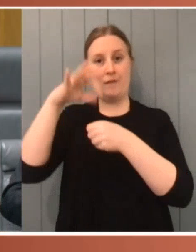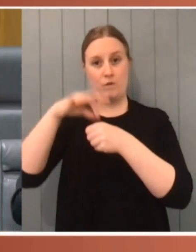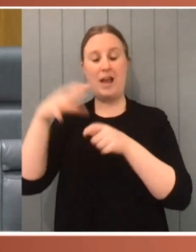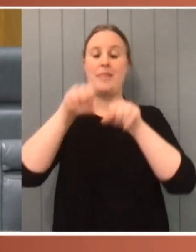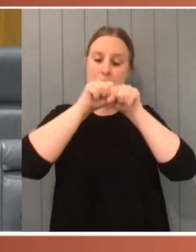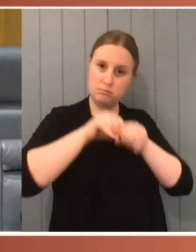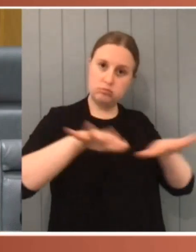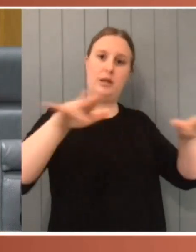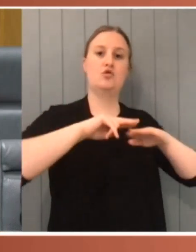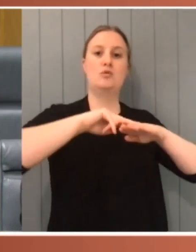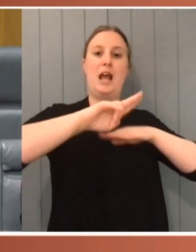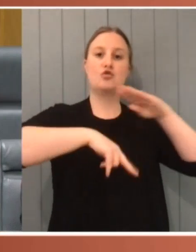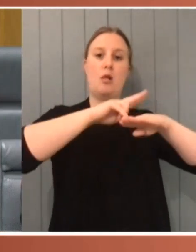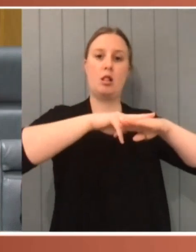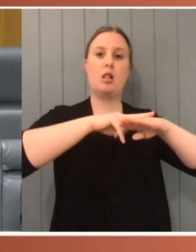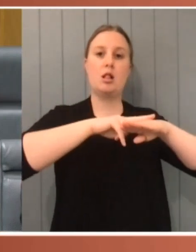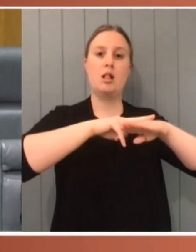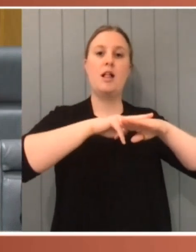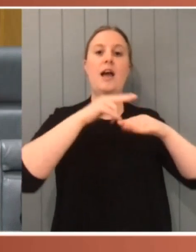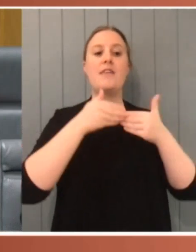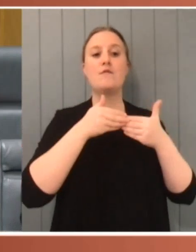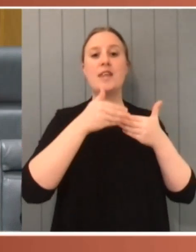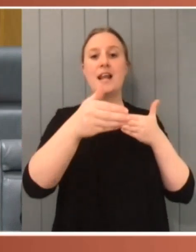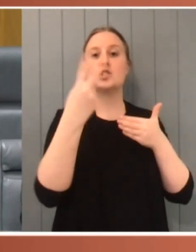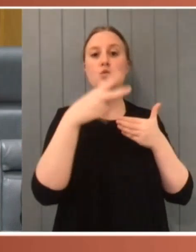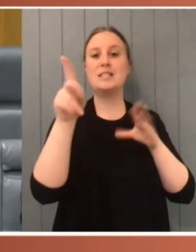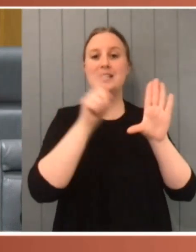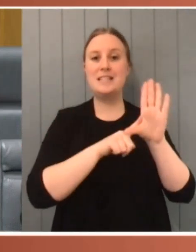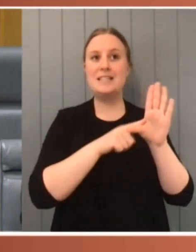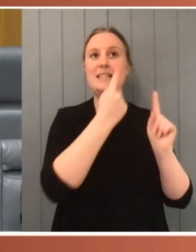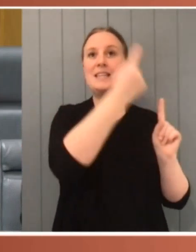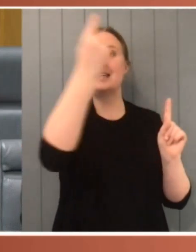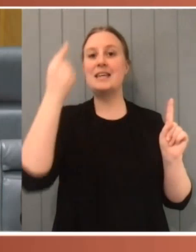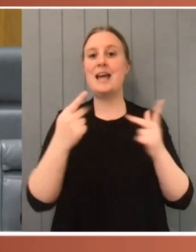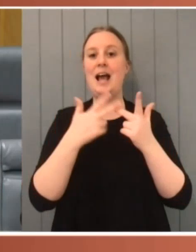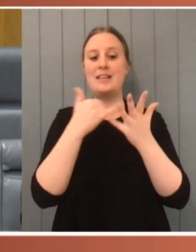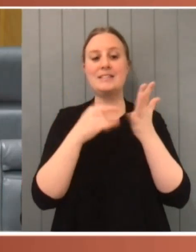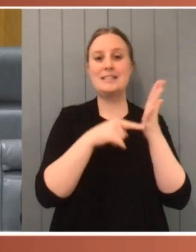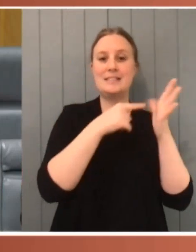next 2 decades, to each of the states and in turn to the territories.